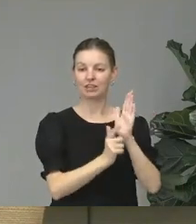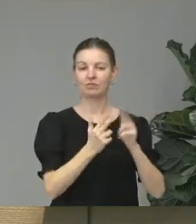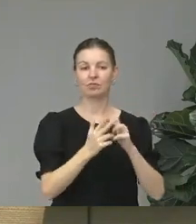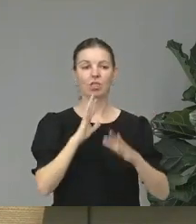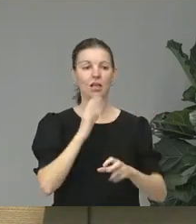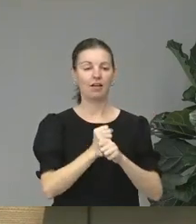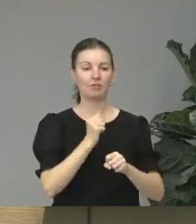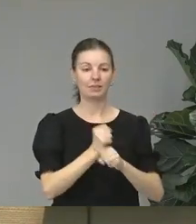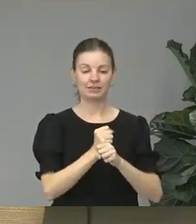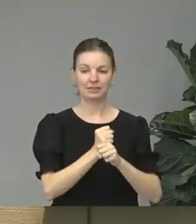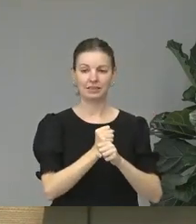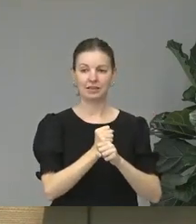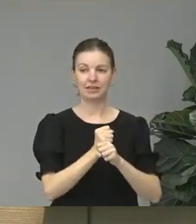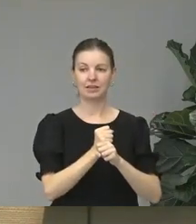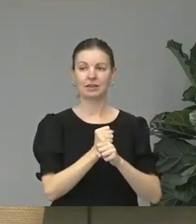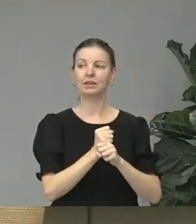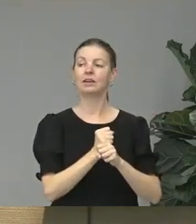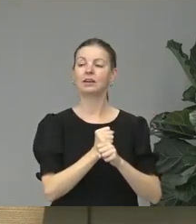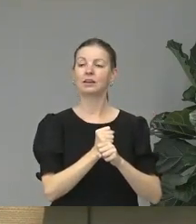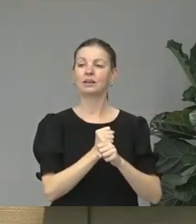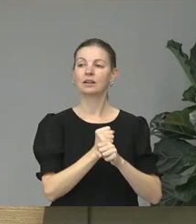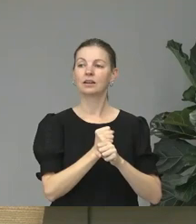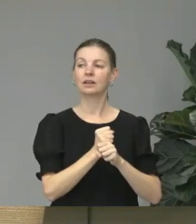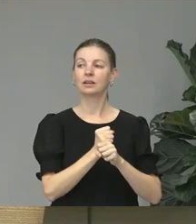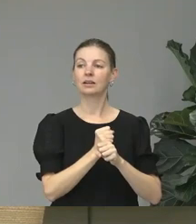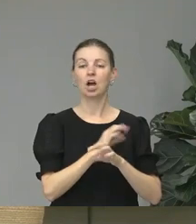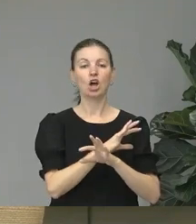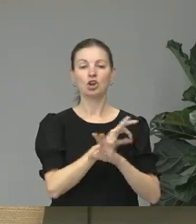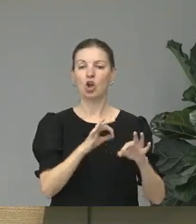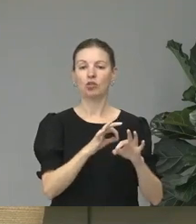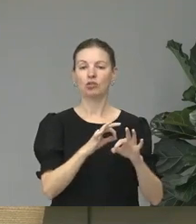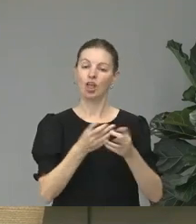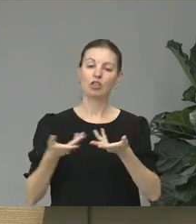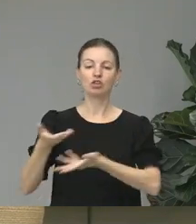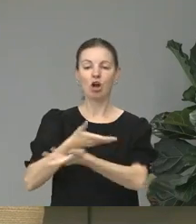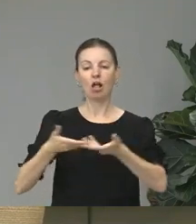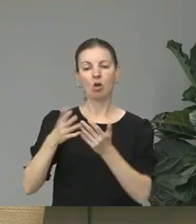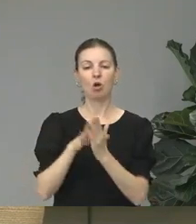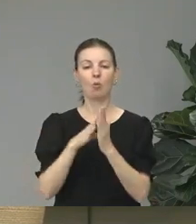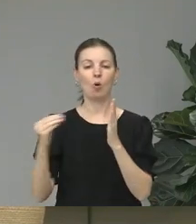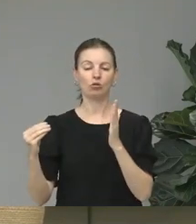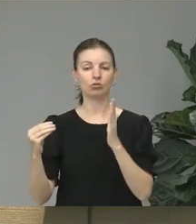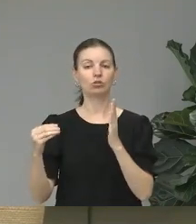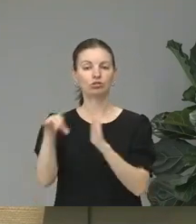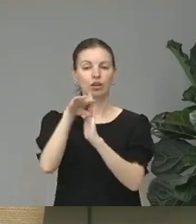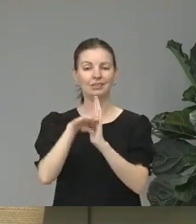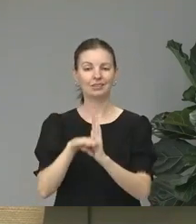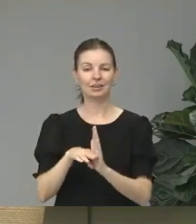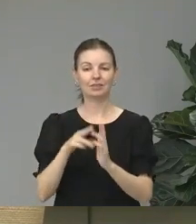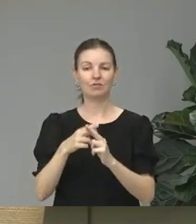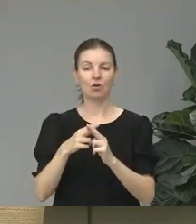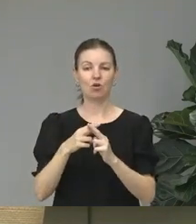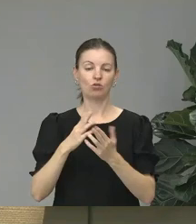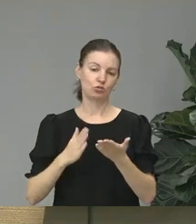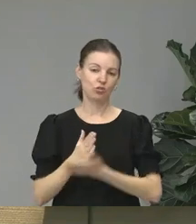adopted, minus the proposed dialogue model charter of rights for children,